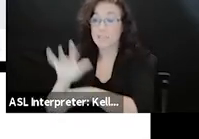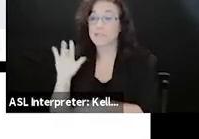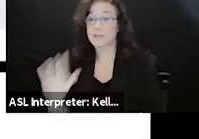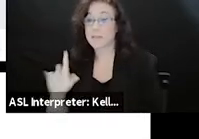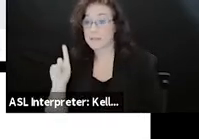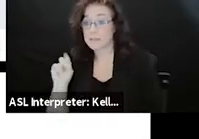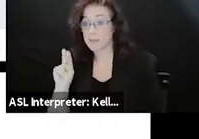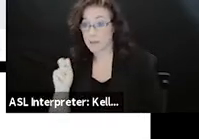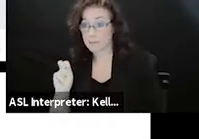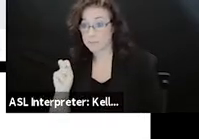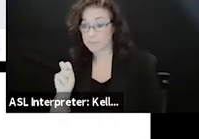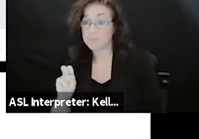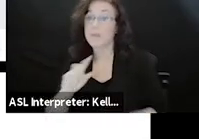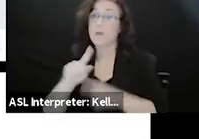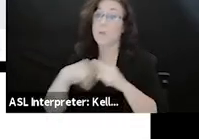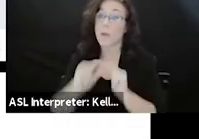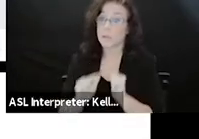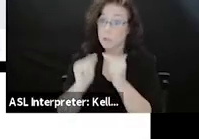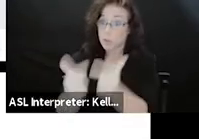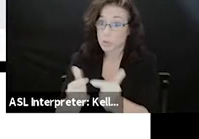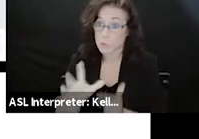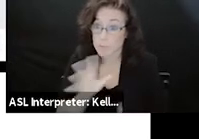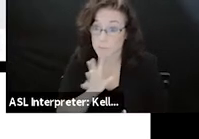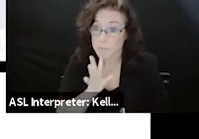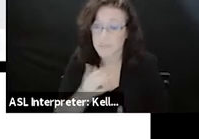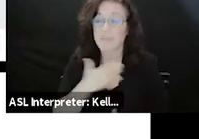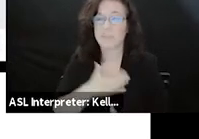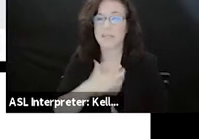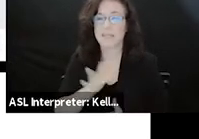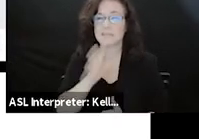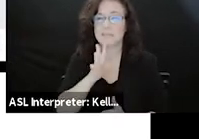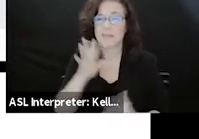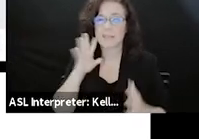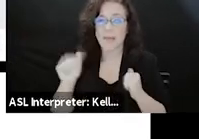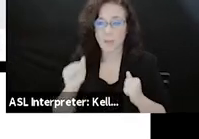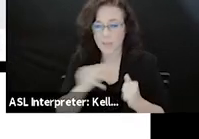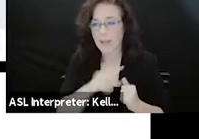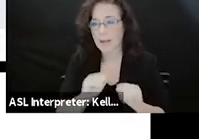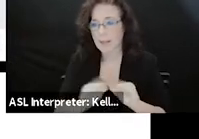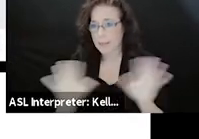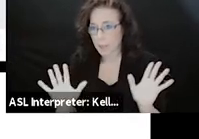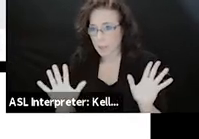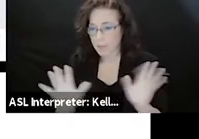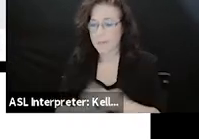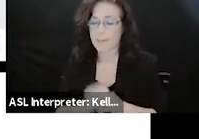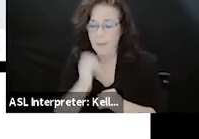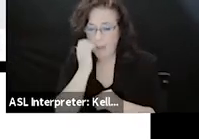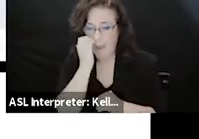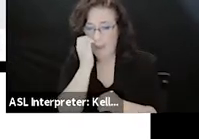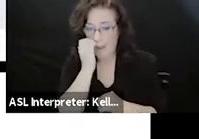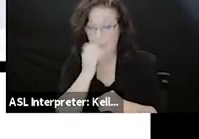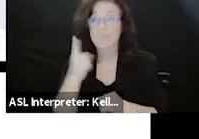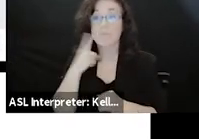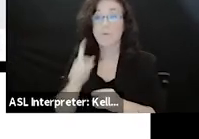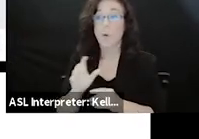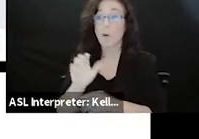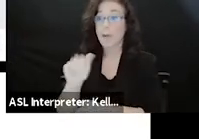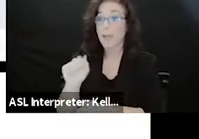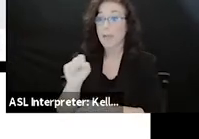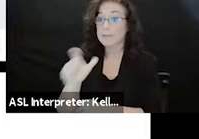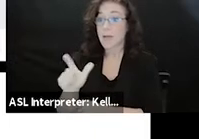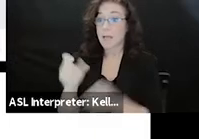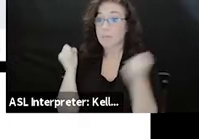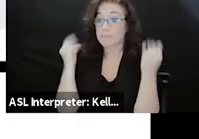be loud and clear and with regards to american sign language interpretation we are offering american sign language